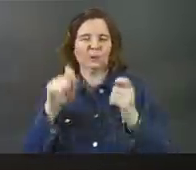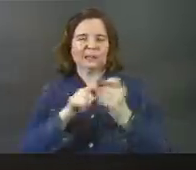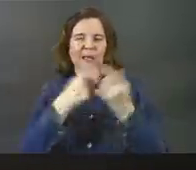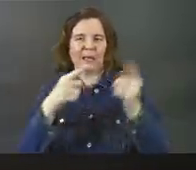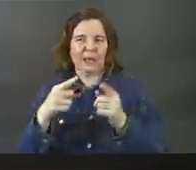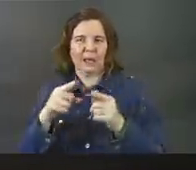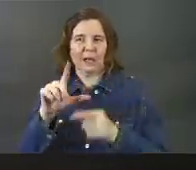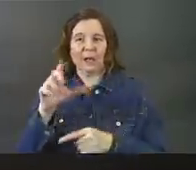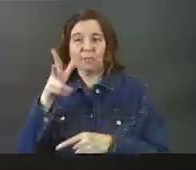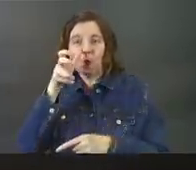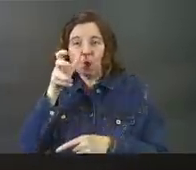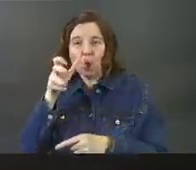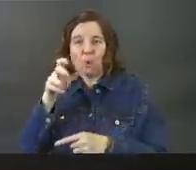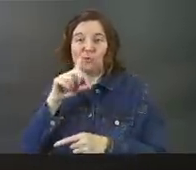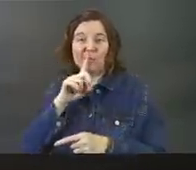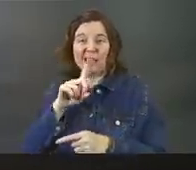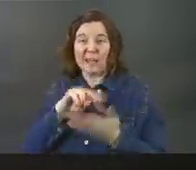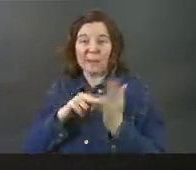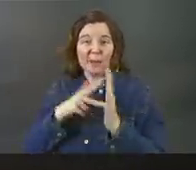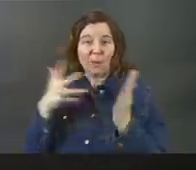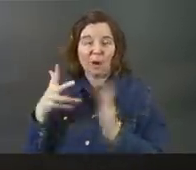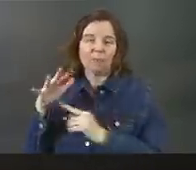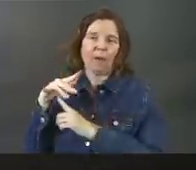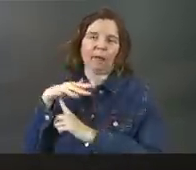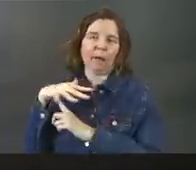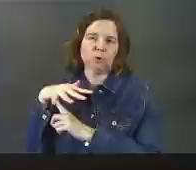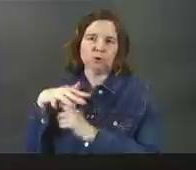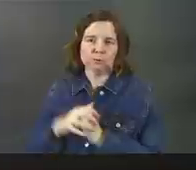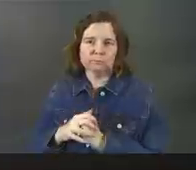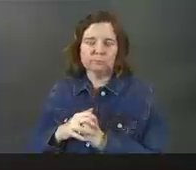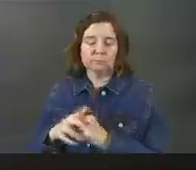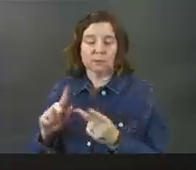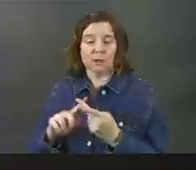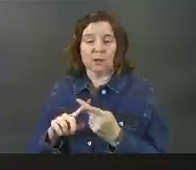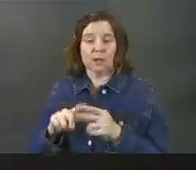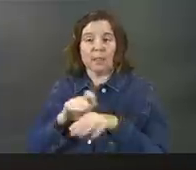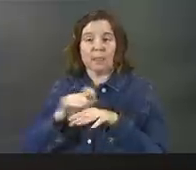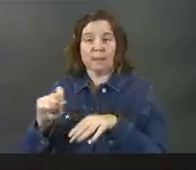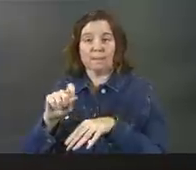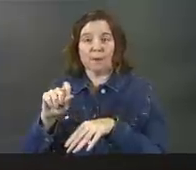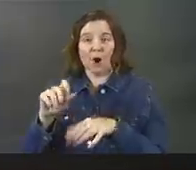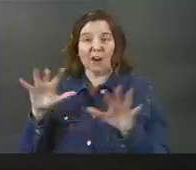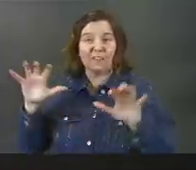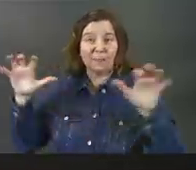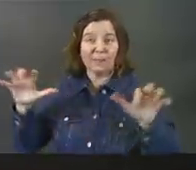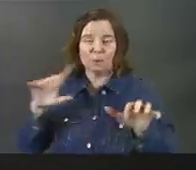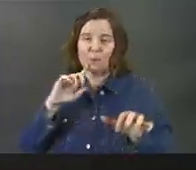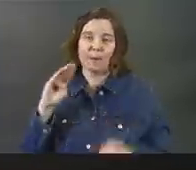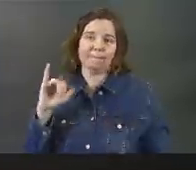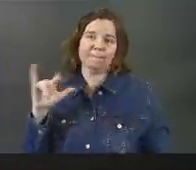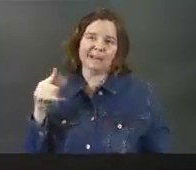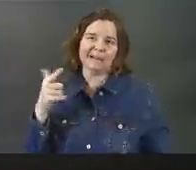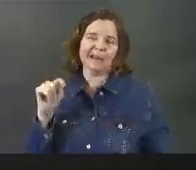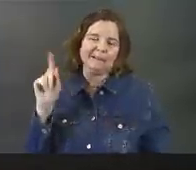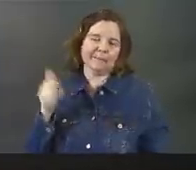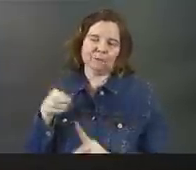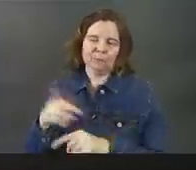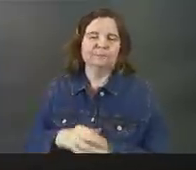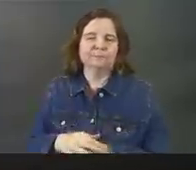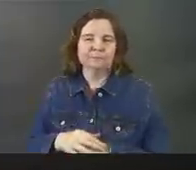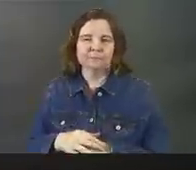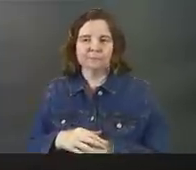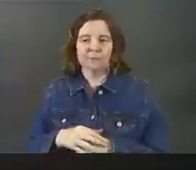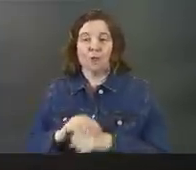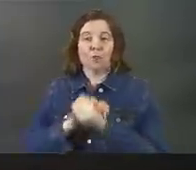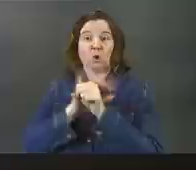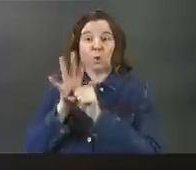on. The locusts are helicopters. There's no doubt, right? The mark of the beast, Bill Gates is involved somewhere. The corona vaccine has the mark of the